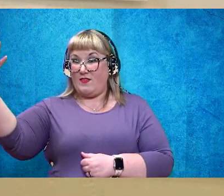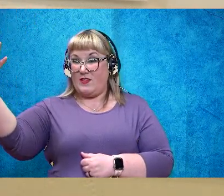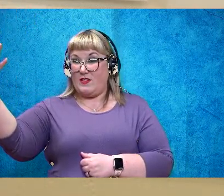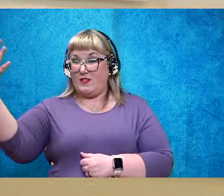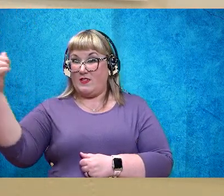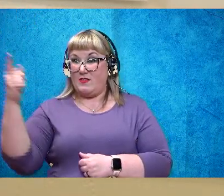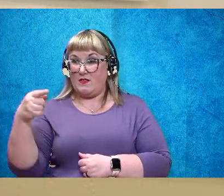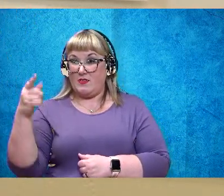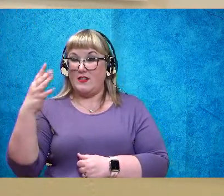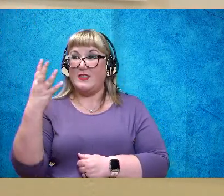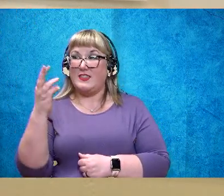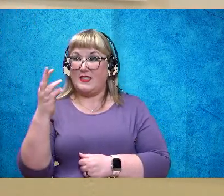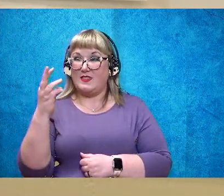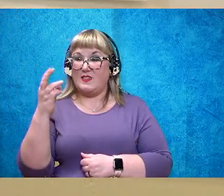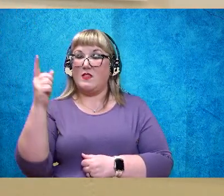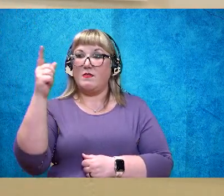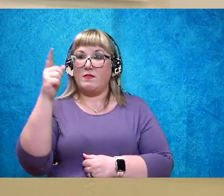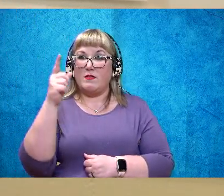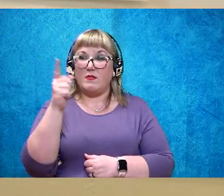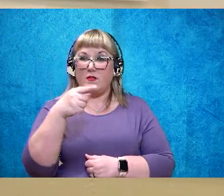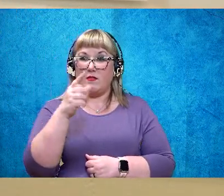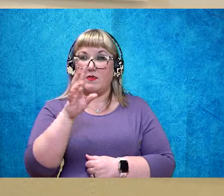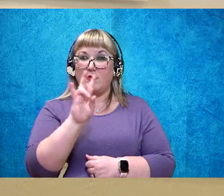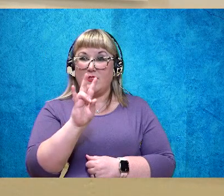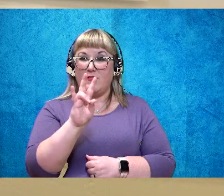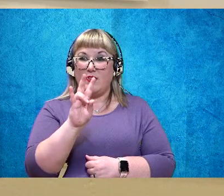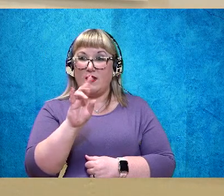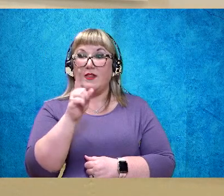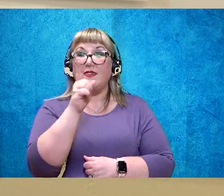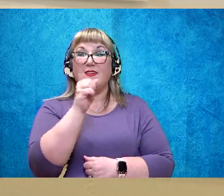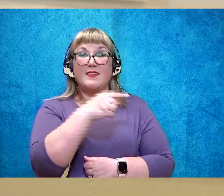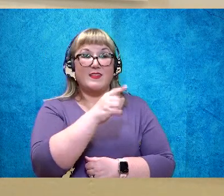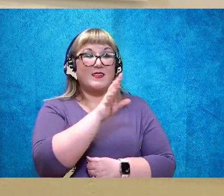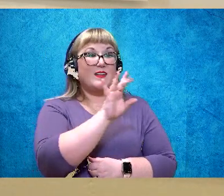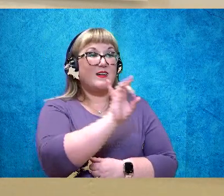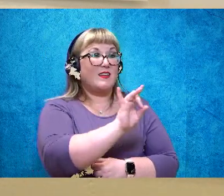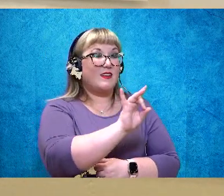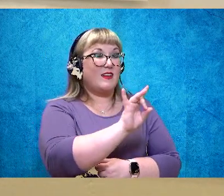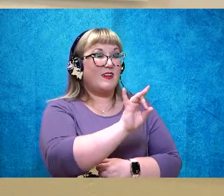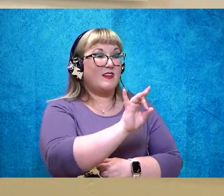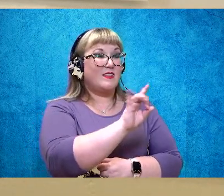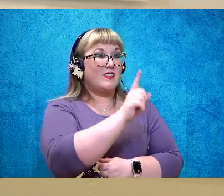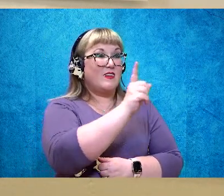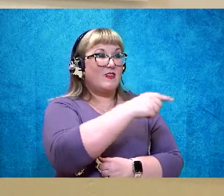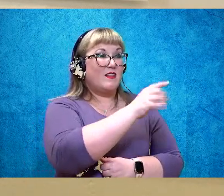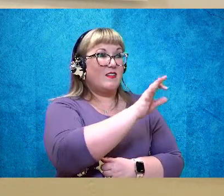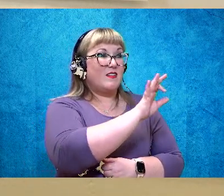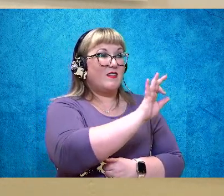5, 6, 7, 8,